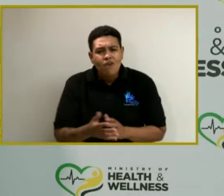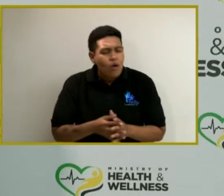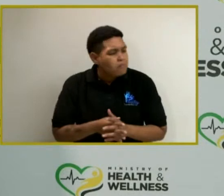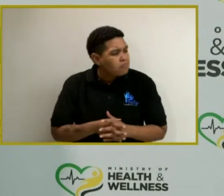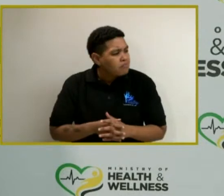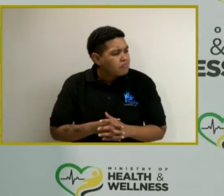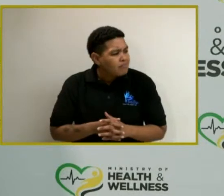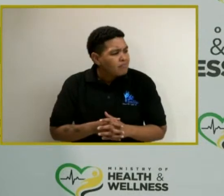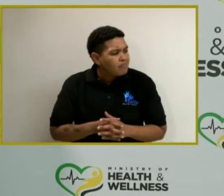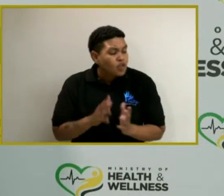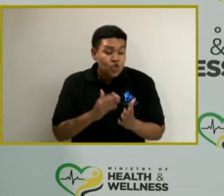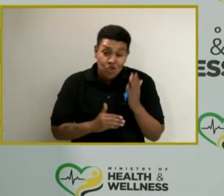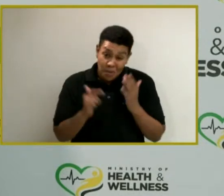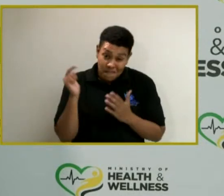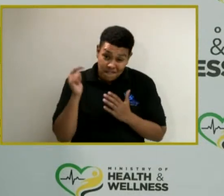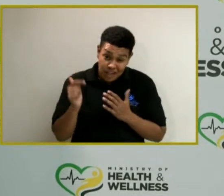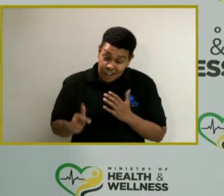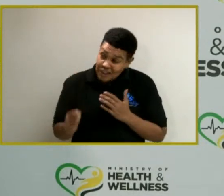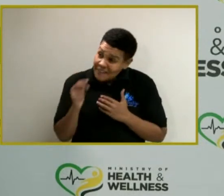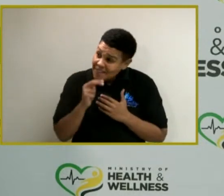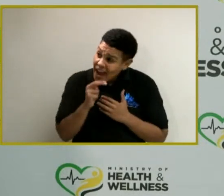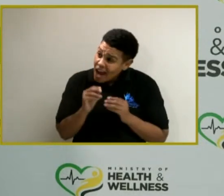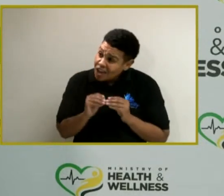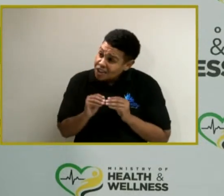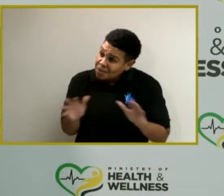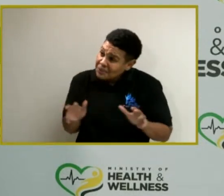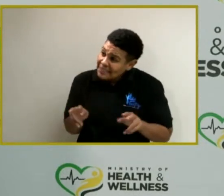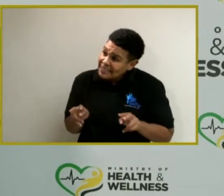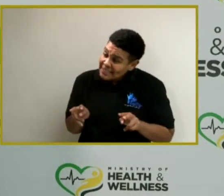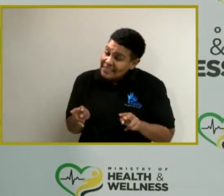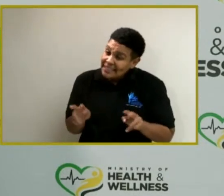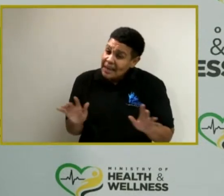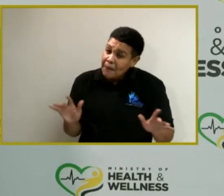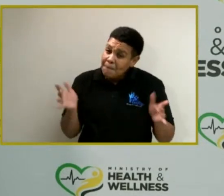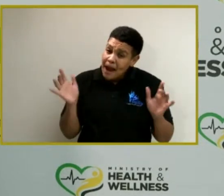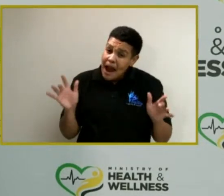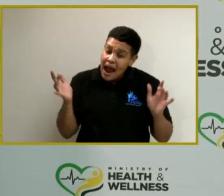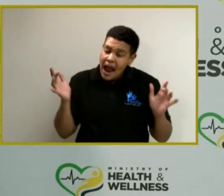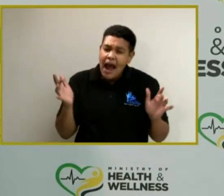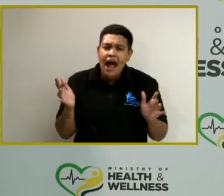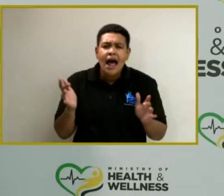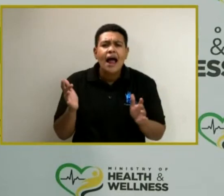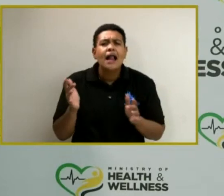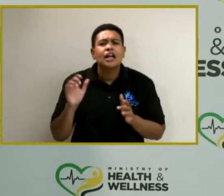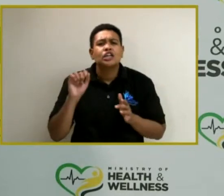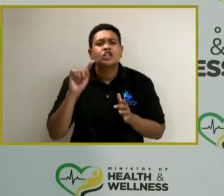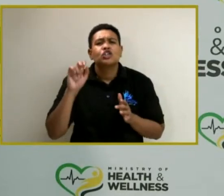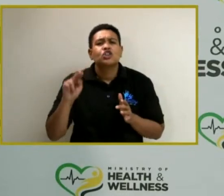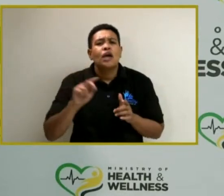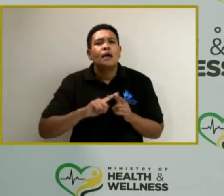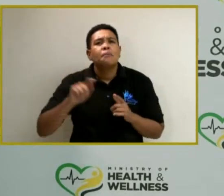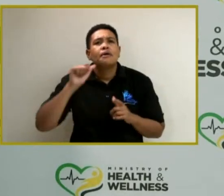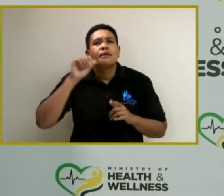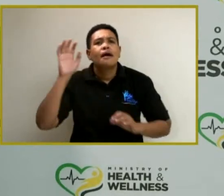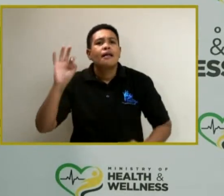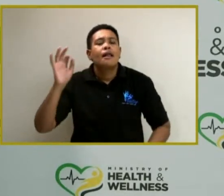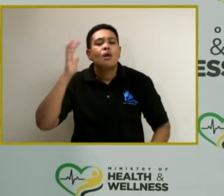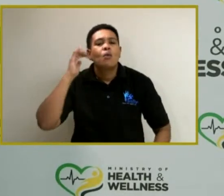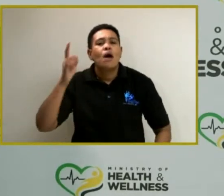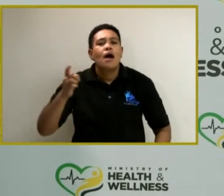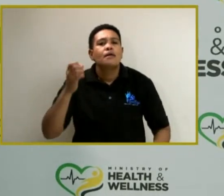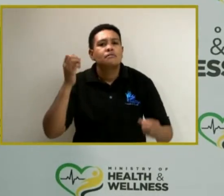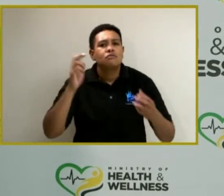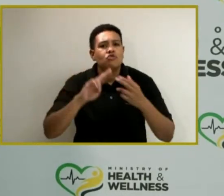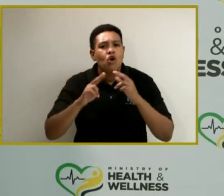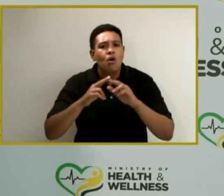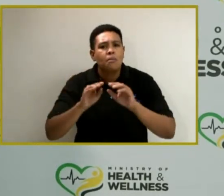are some features of this virus, you know, it's a milder strain, but it's not to be taken for granted because of the sheer